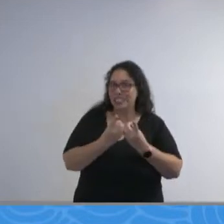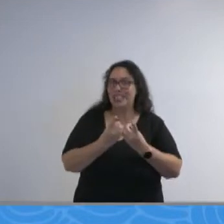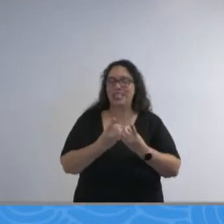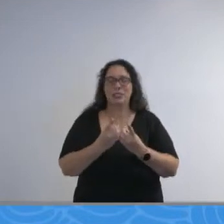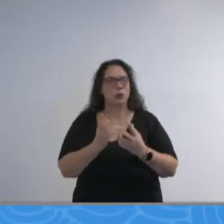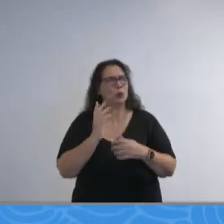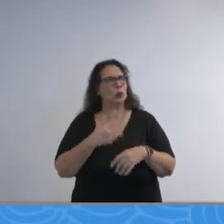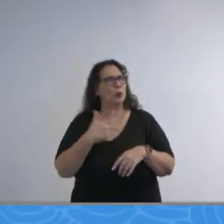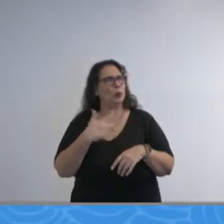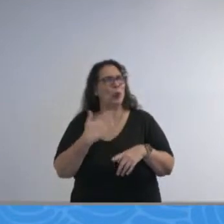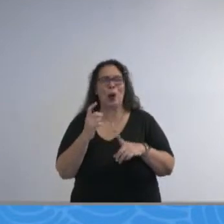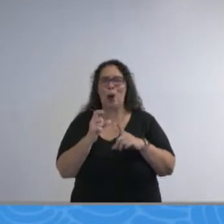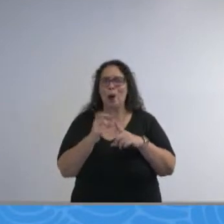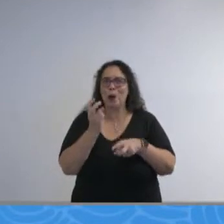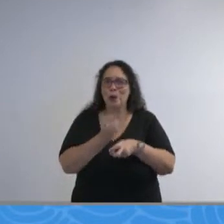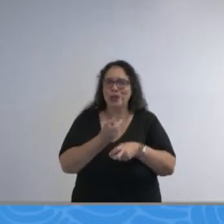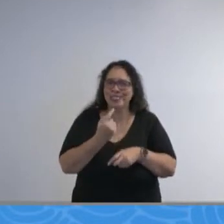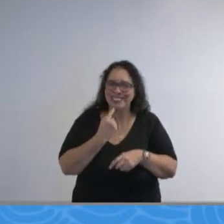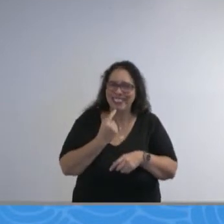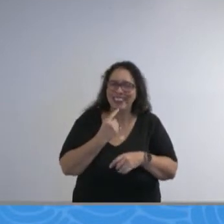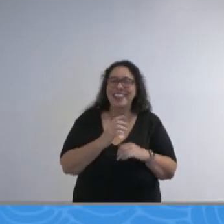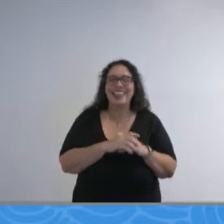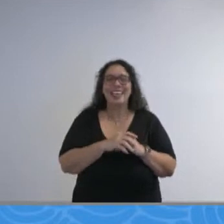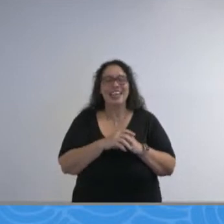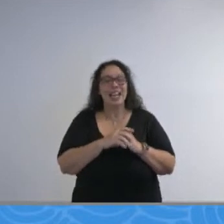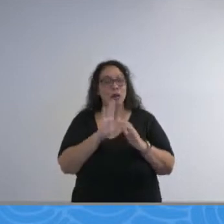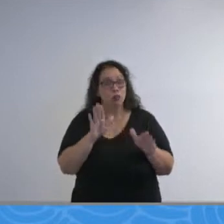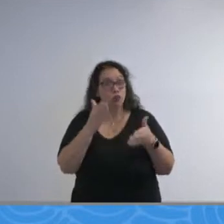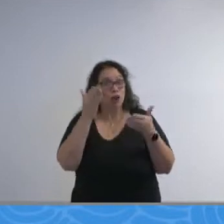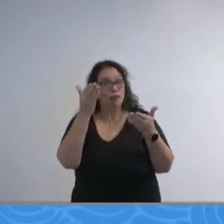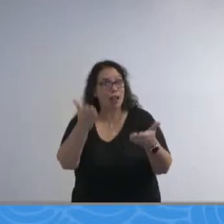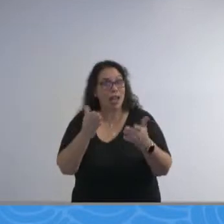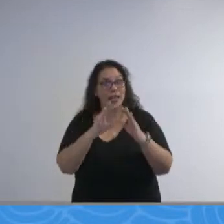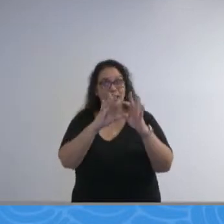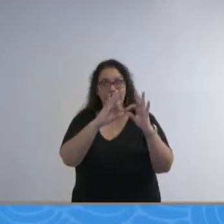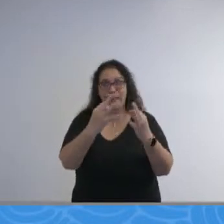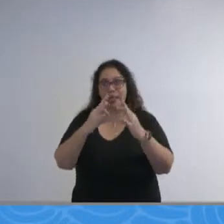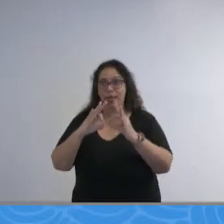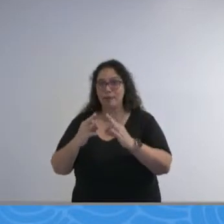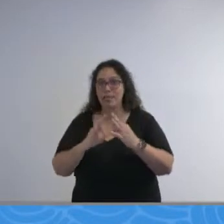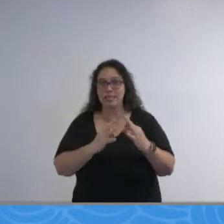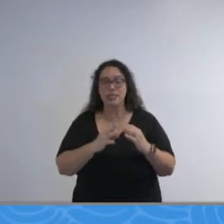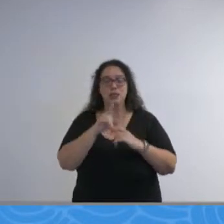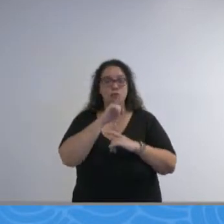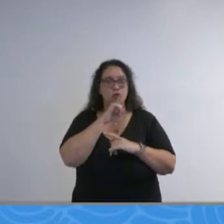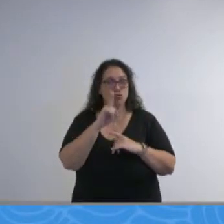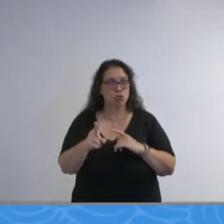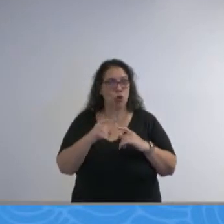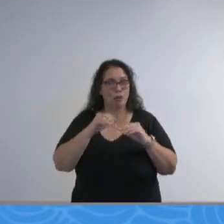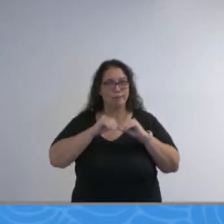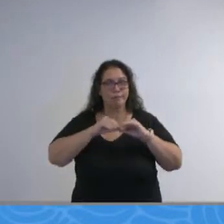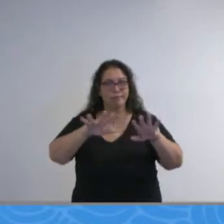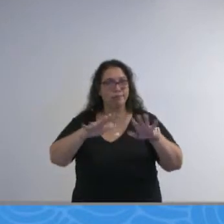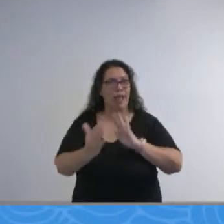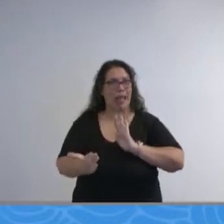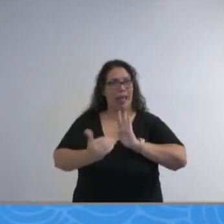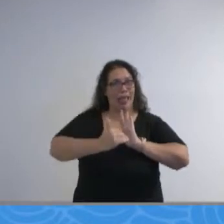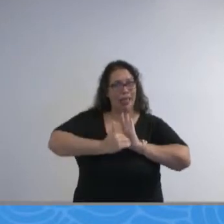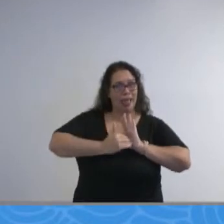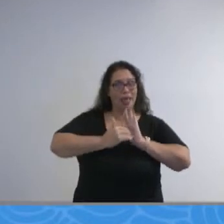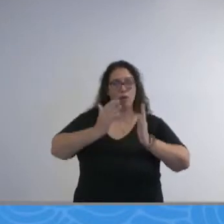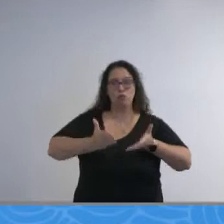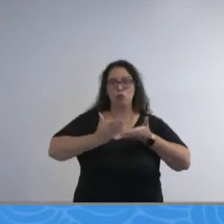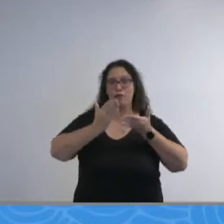that's a very hard word to say, that was provided to the families, and we'll make sure we get that out again to